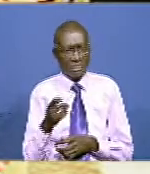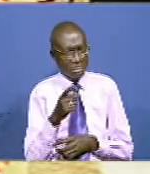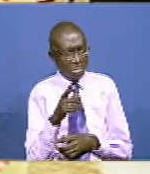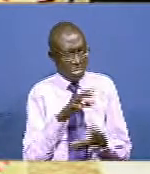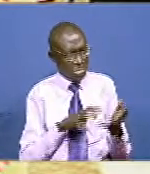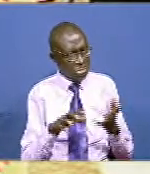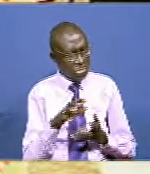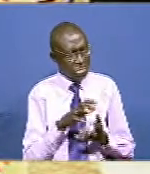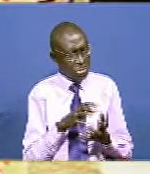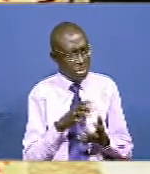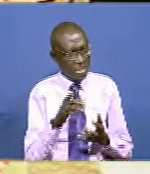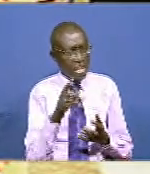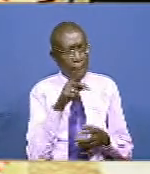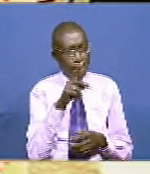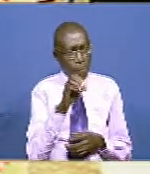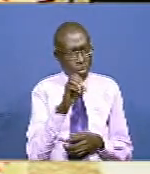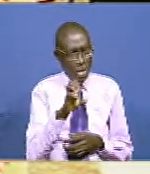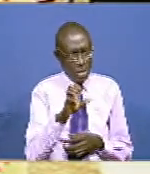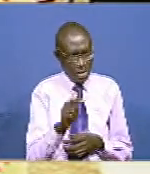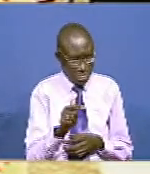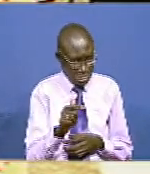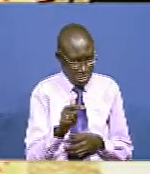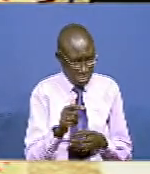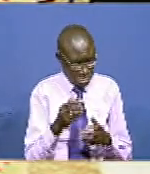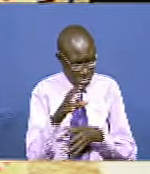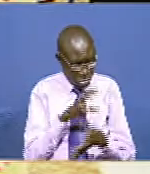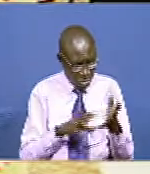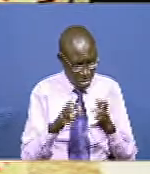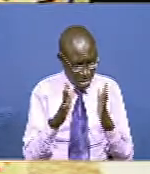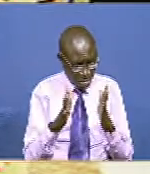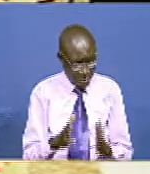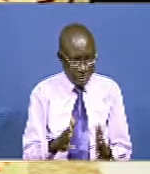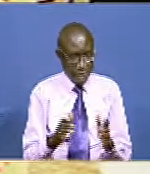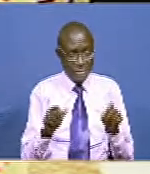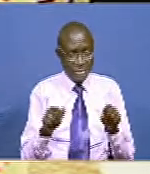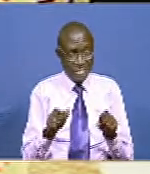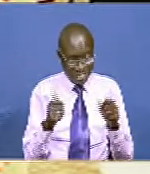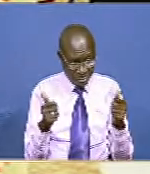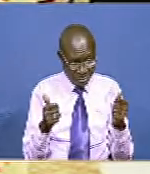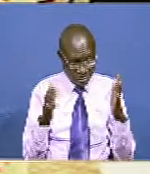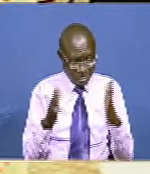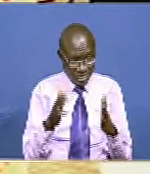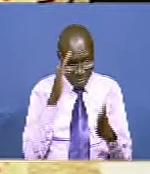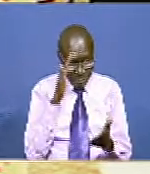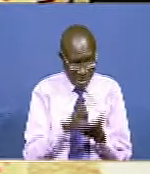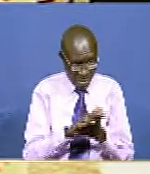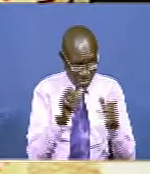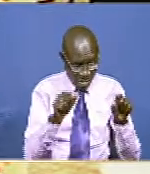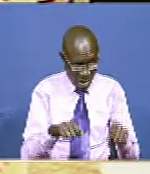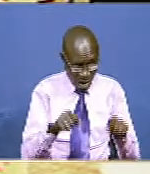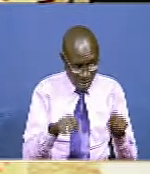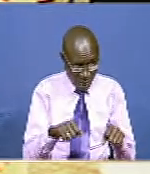chaotic. Like being a poet, is it chaotic? Anybody can do, do you mean anybody can do poem or poet? No,